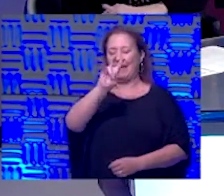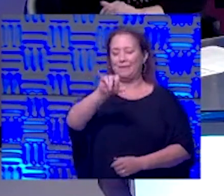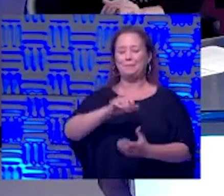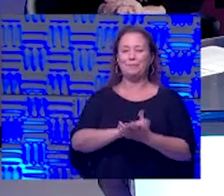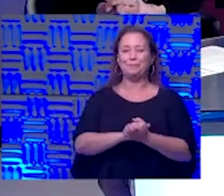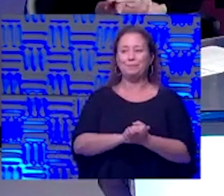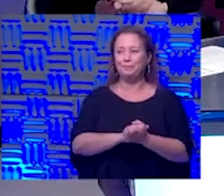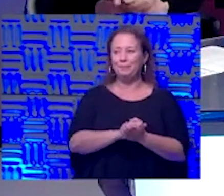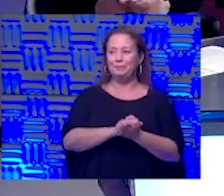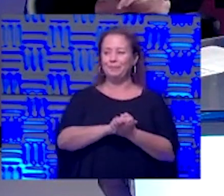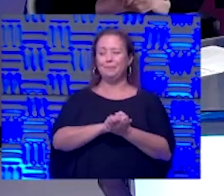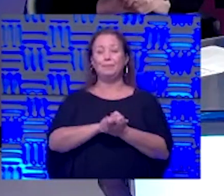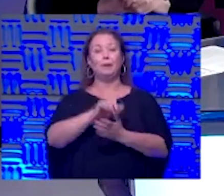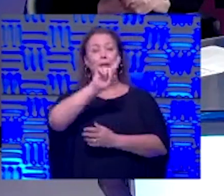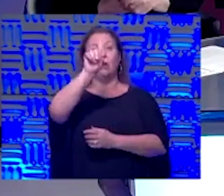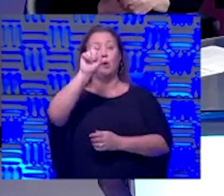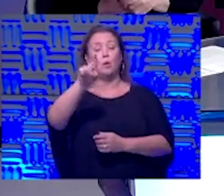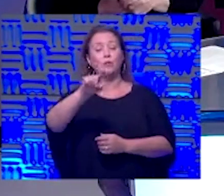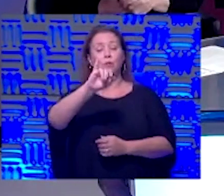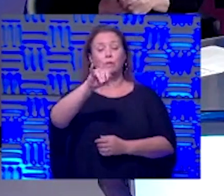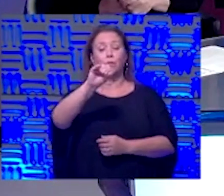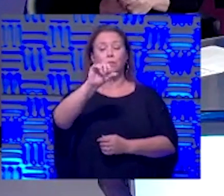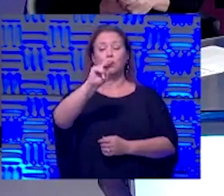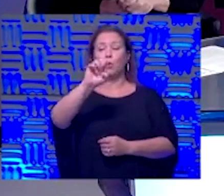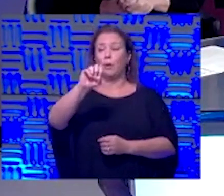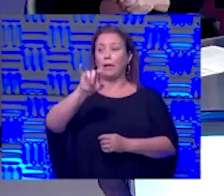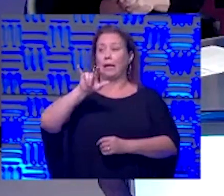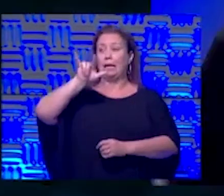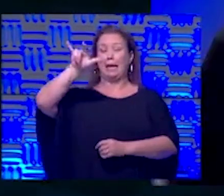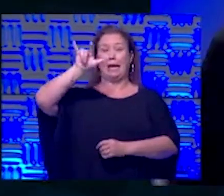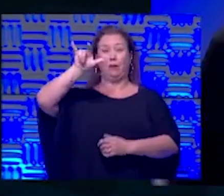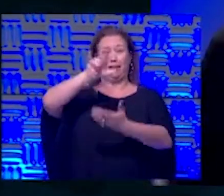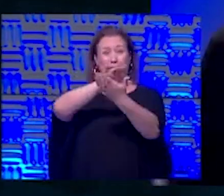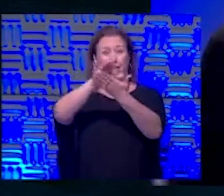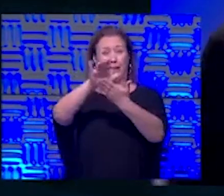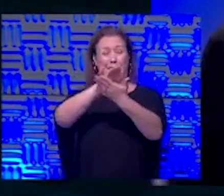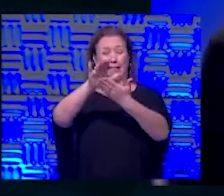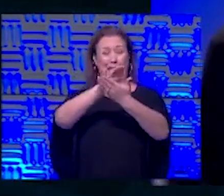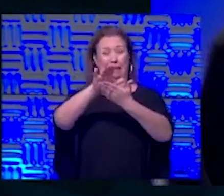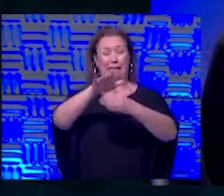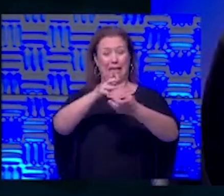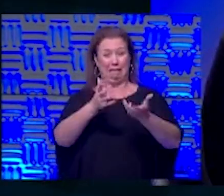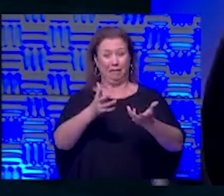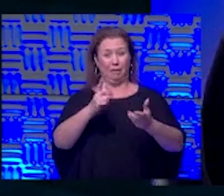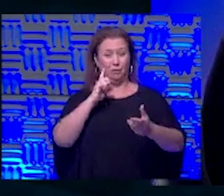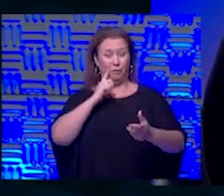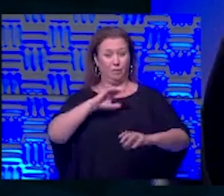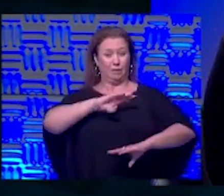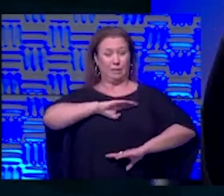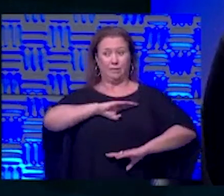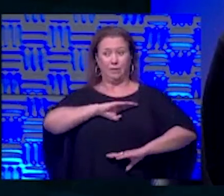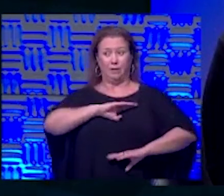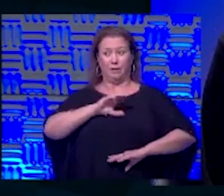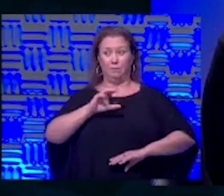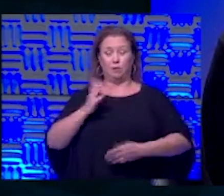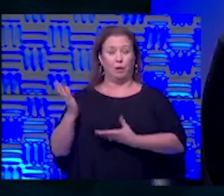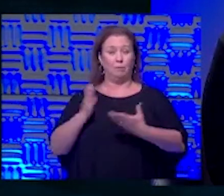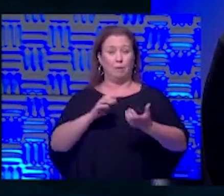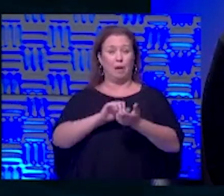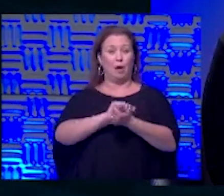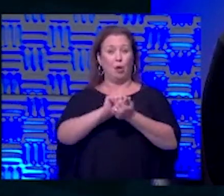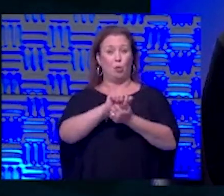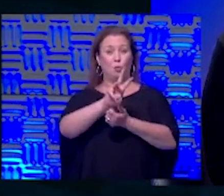this is a question from Joanne. Do you think the airlines are cleaning enough? Should I take my own